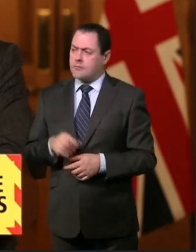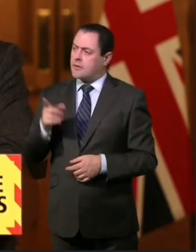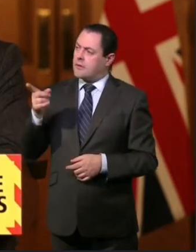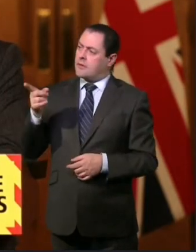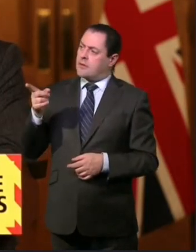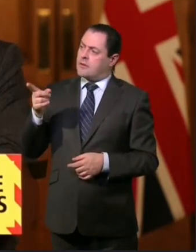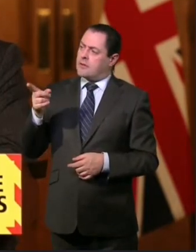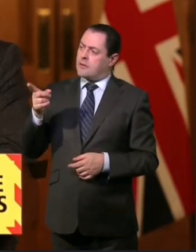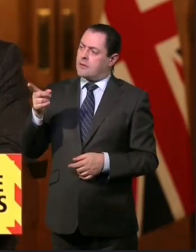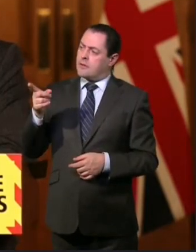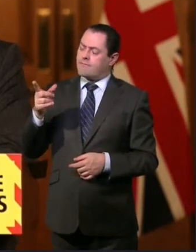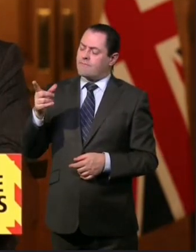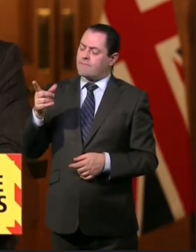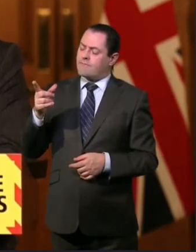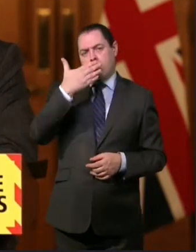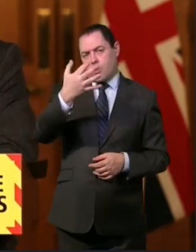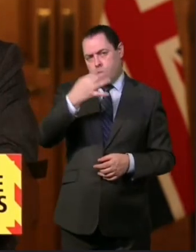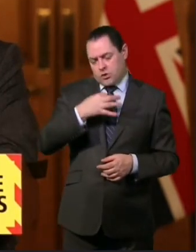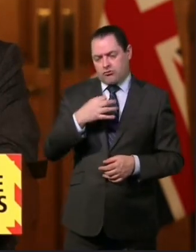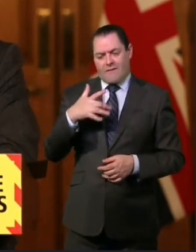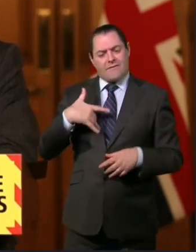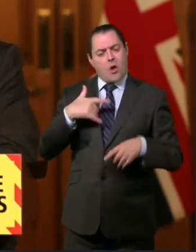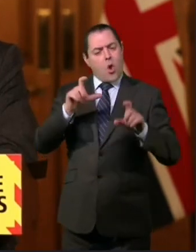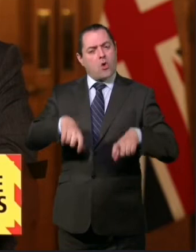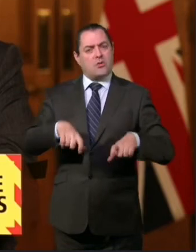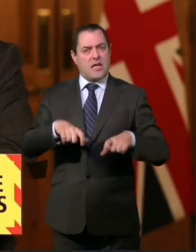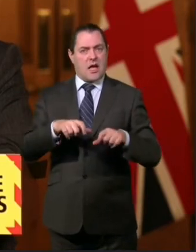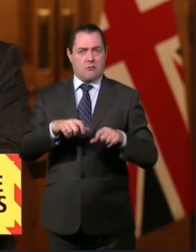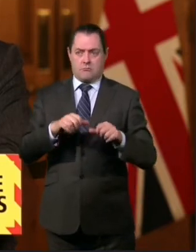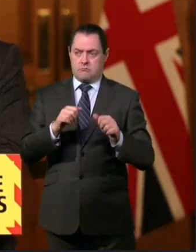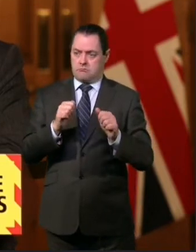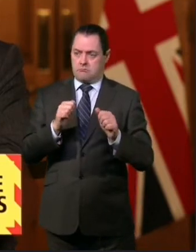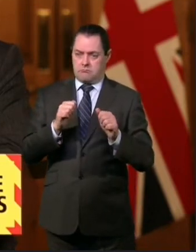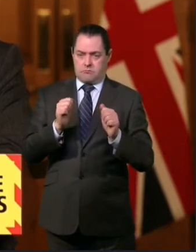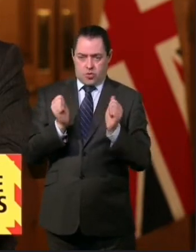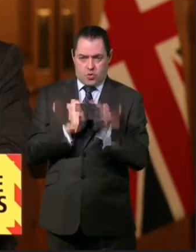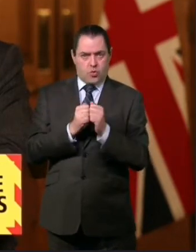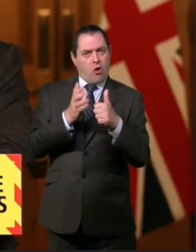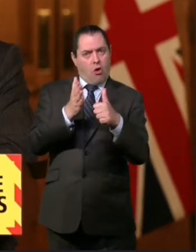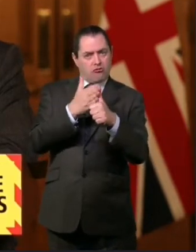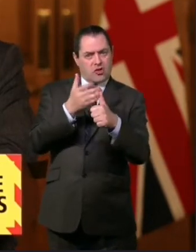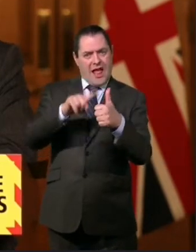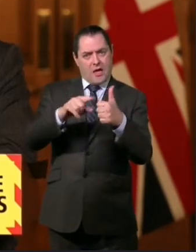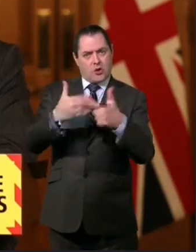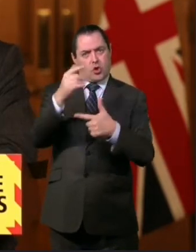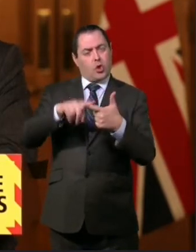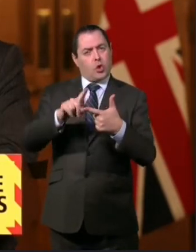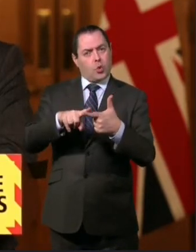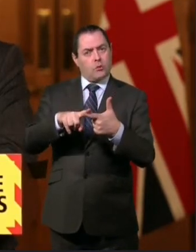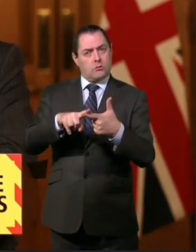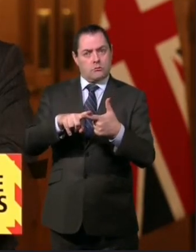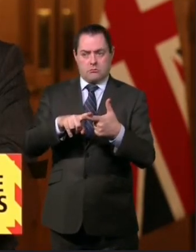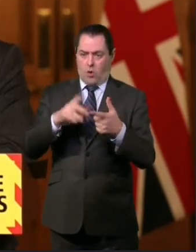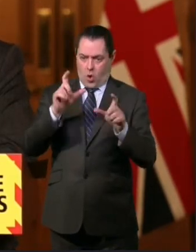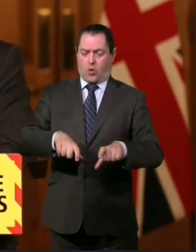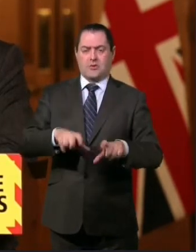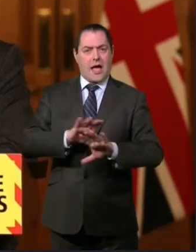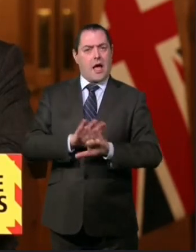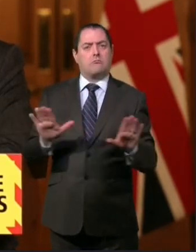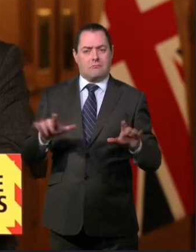variant, and we don't want to change them. What we want is to see people enforcing them and to see